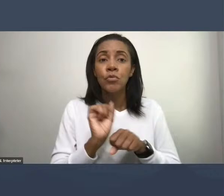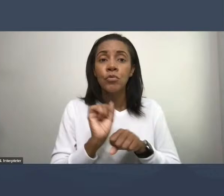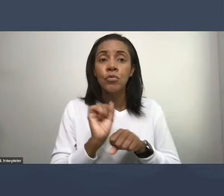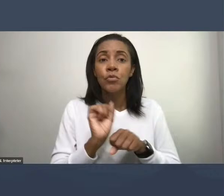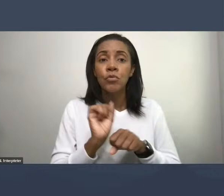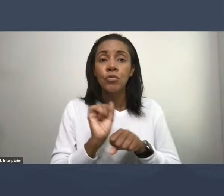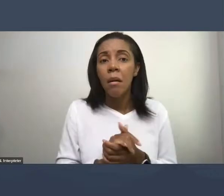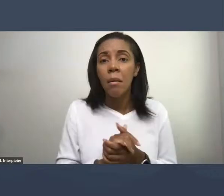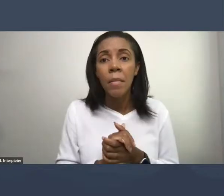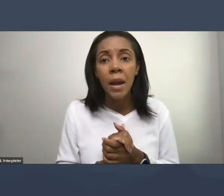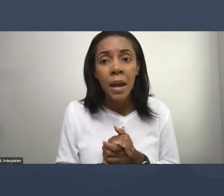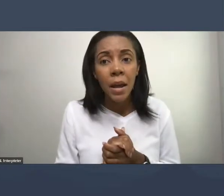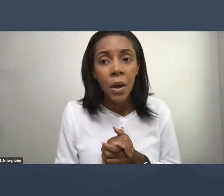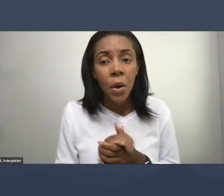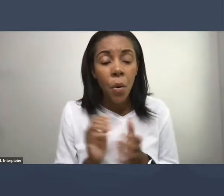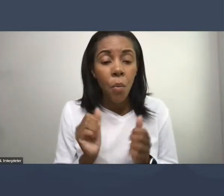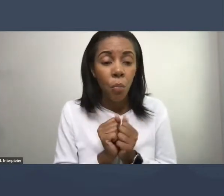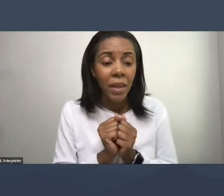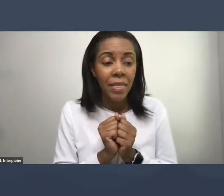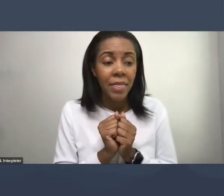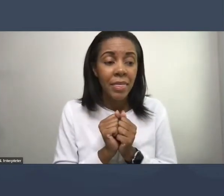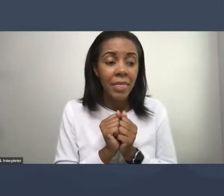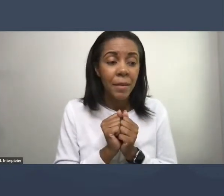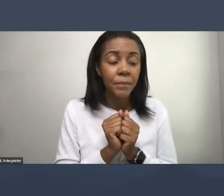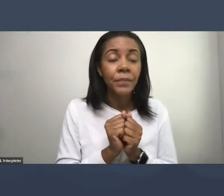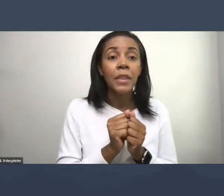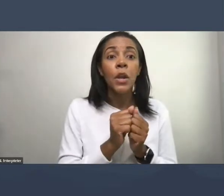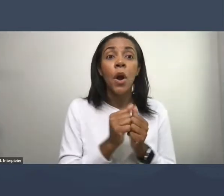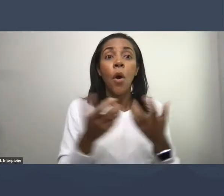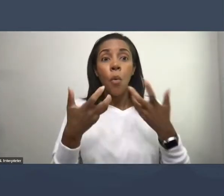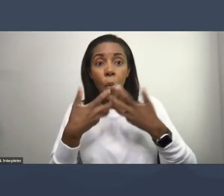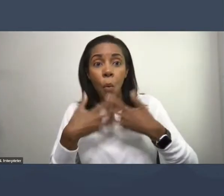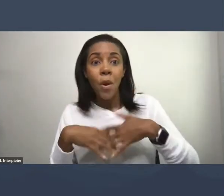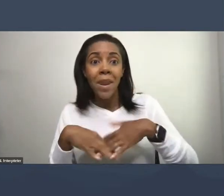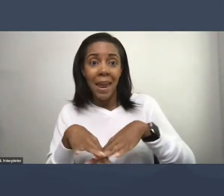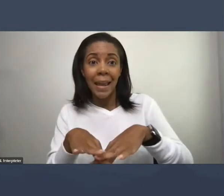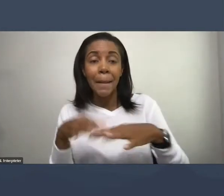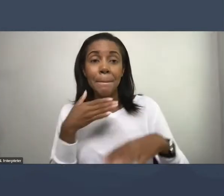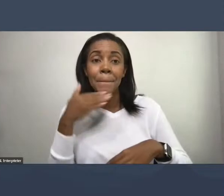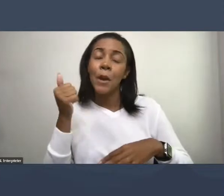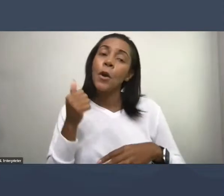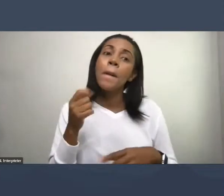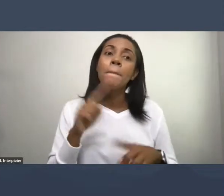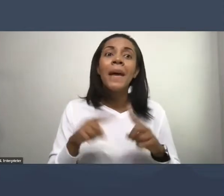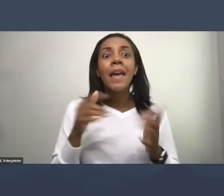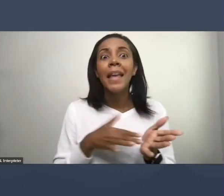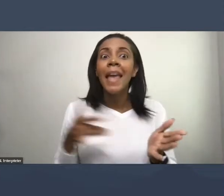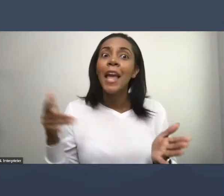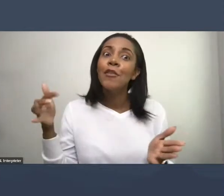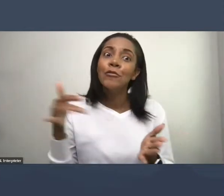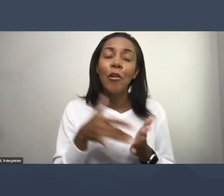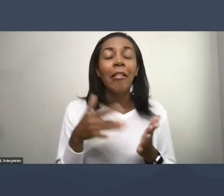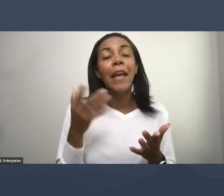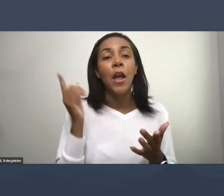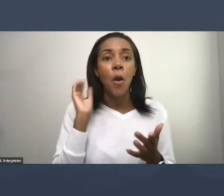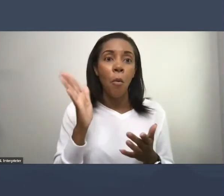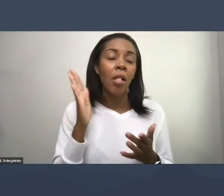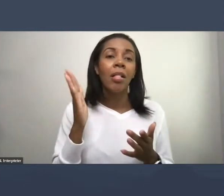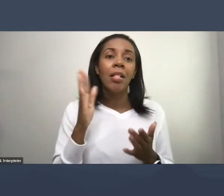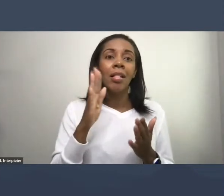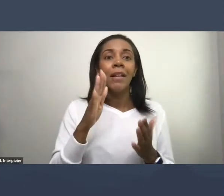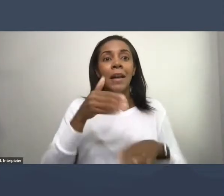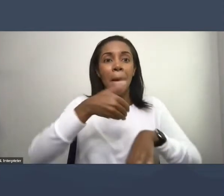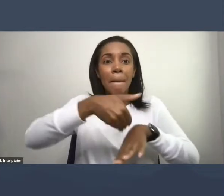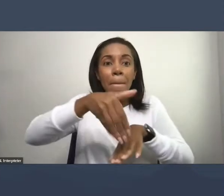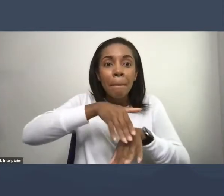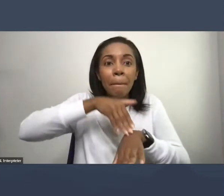doing a better job and keep and coordinate those better. But every now and then, they'll go out there and pave it. The next day you got a leak in the middle of the